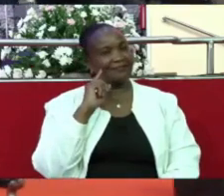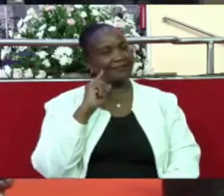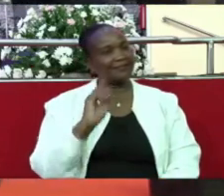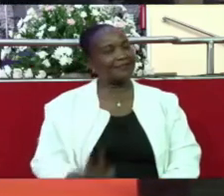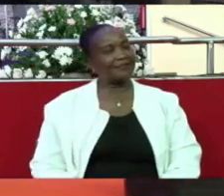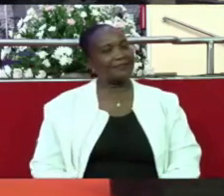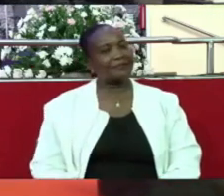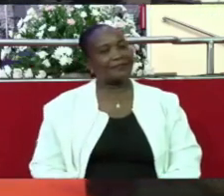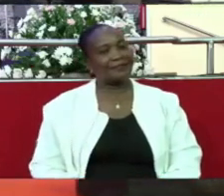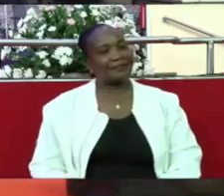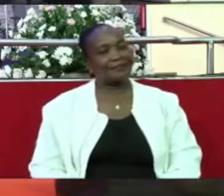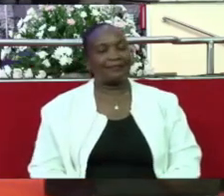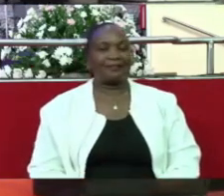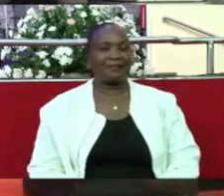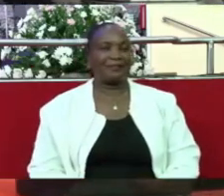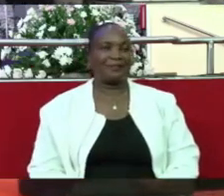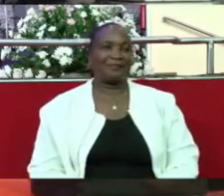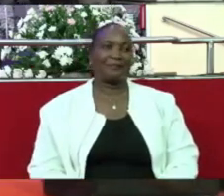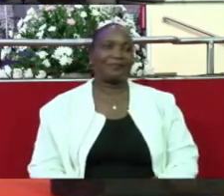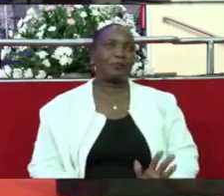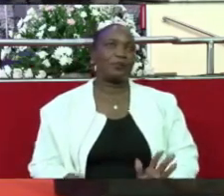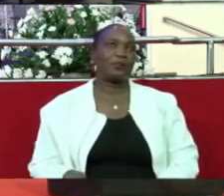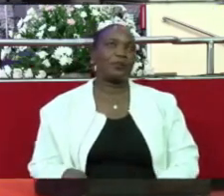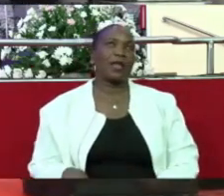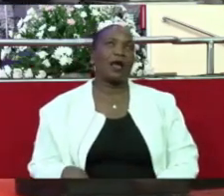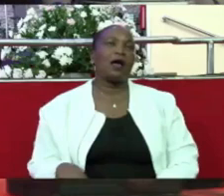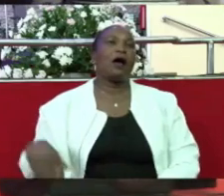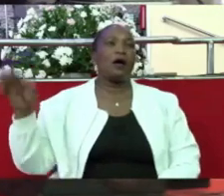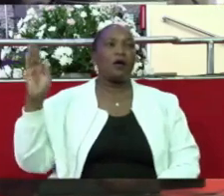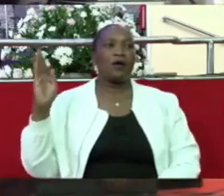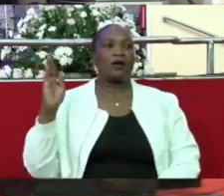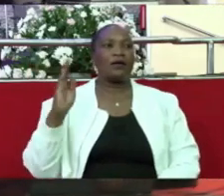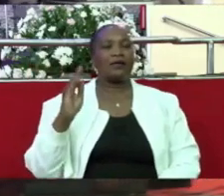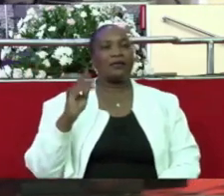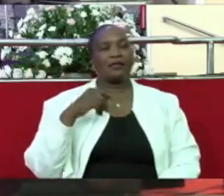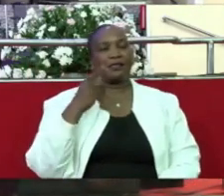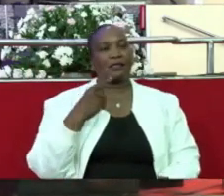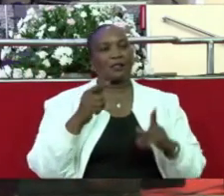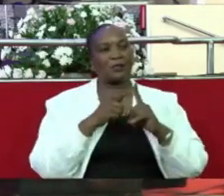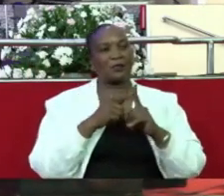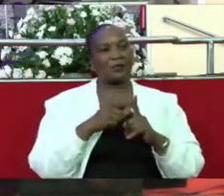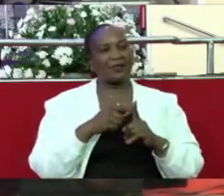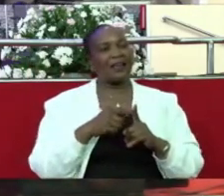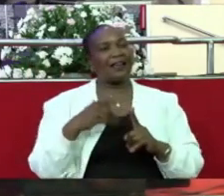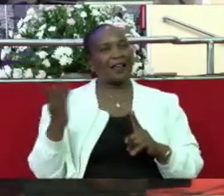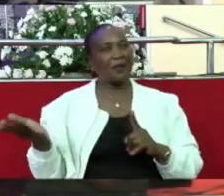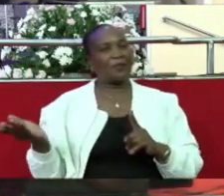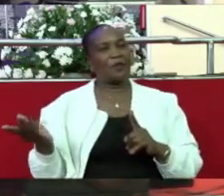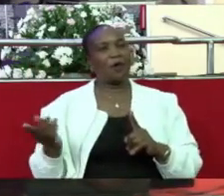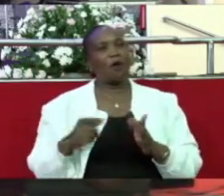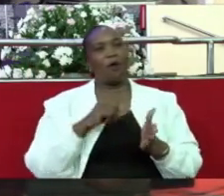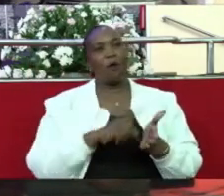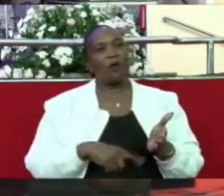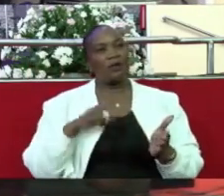then the Lord speaks to him. And He says, "Mighty man of valor, what are you doing here?